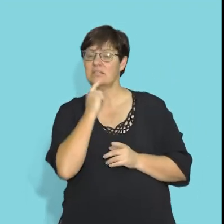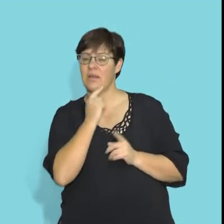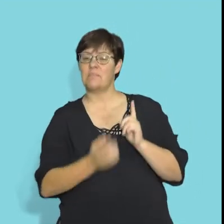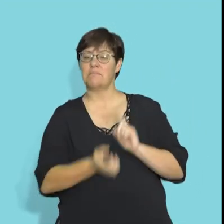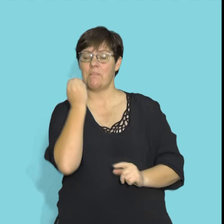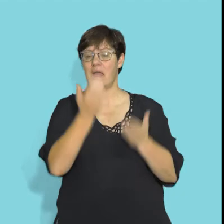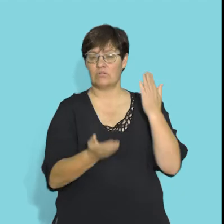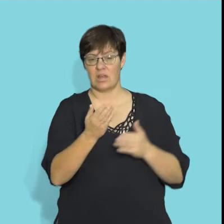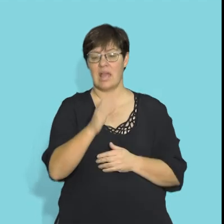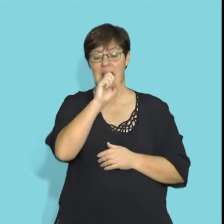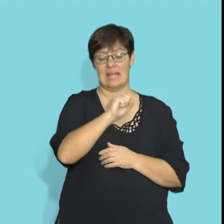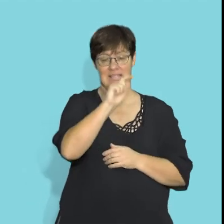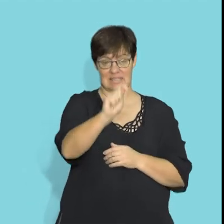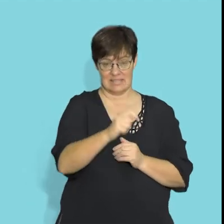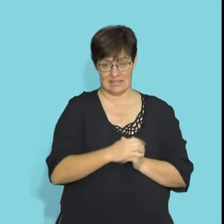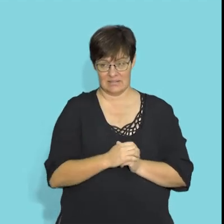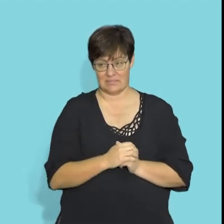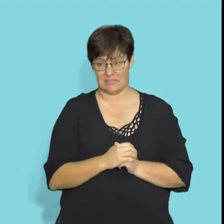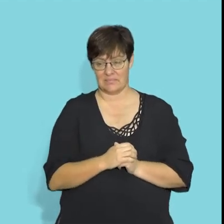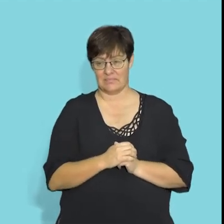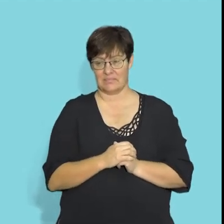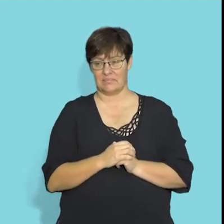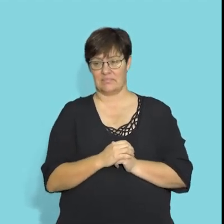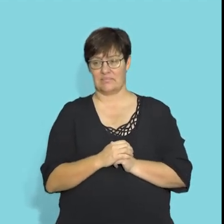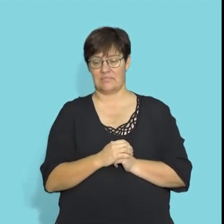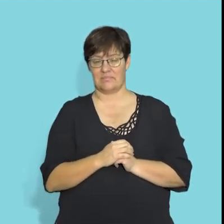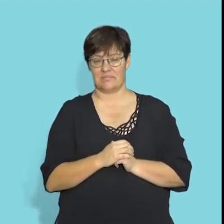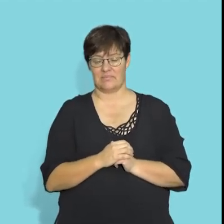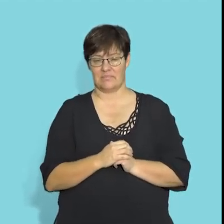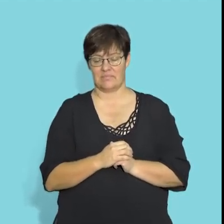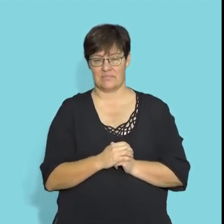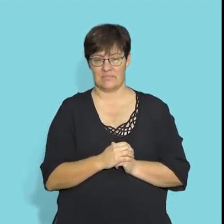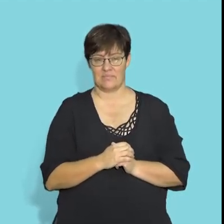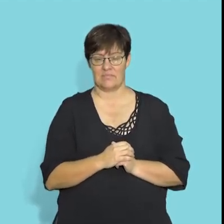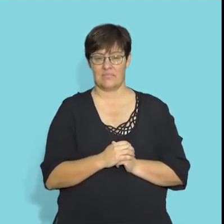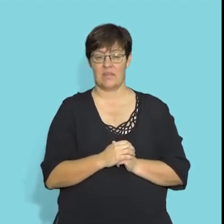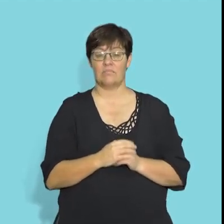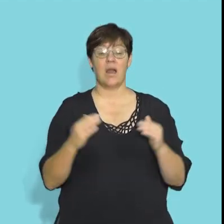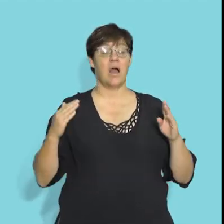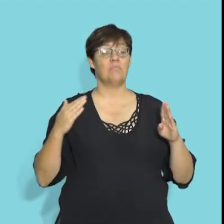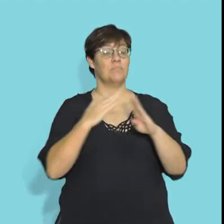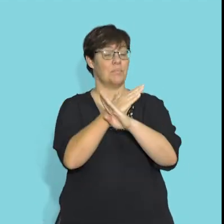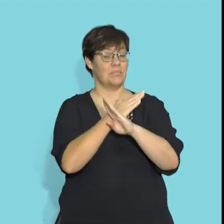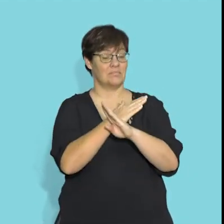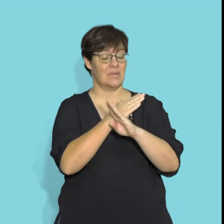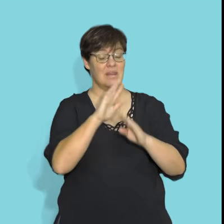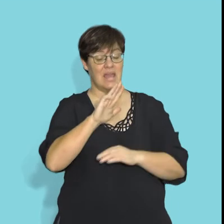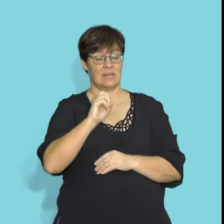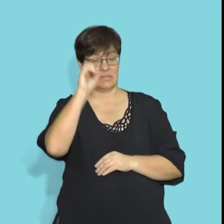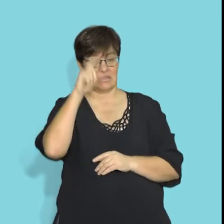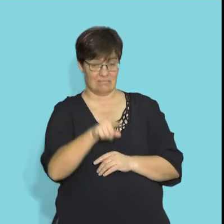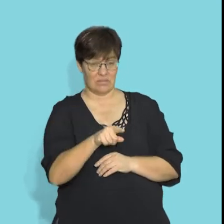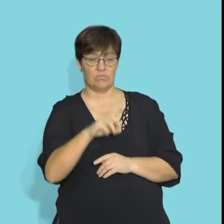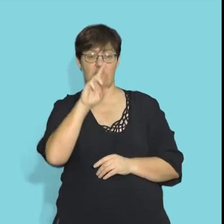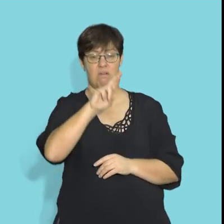find the equation of line ST. So they want us to find the equation of this blue line, which is perpendicular to